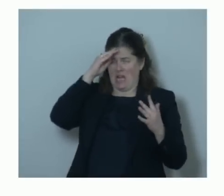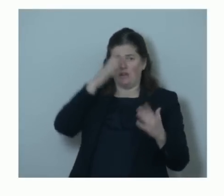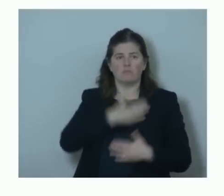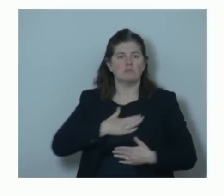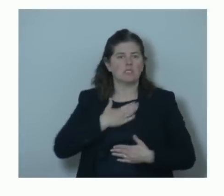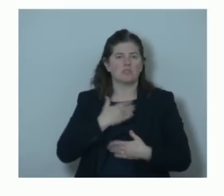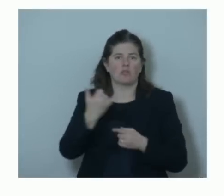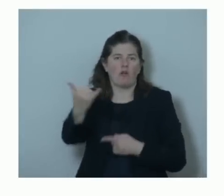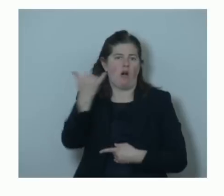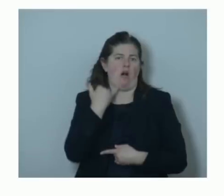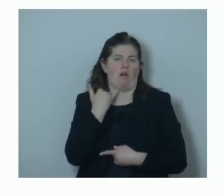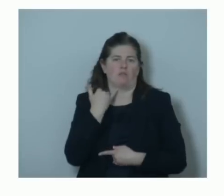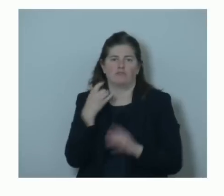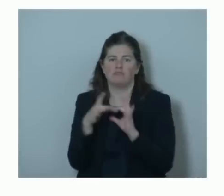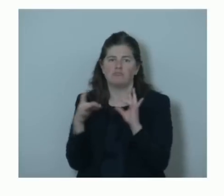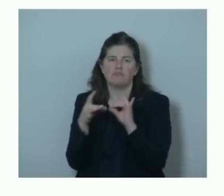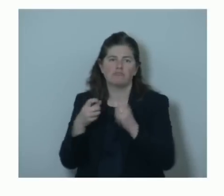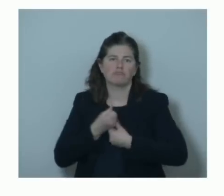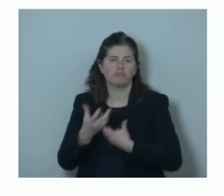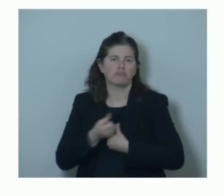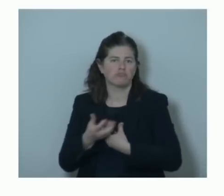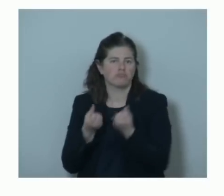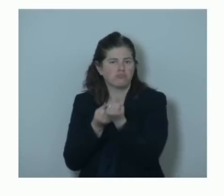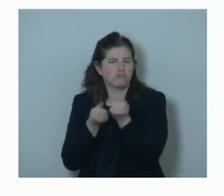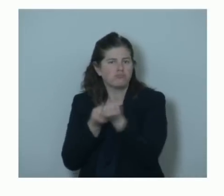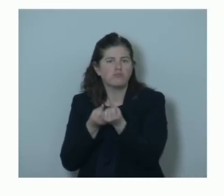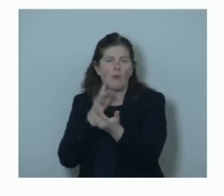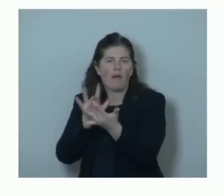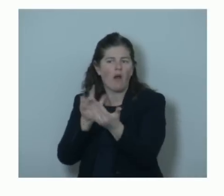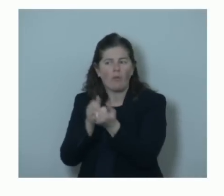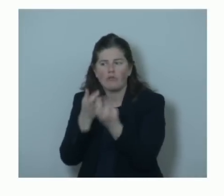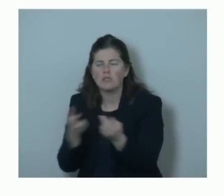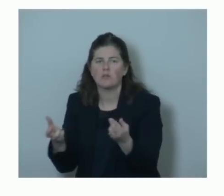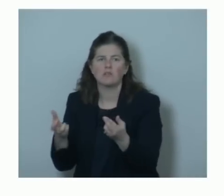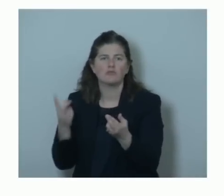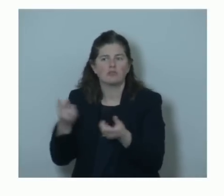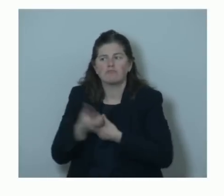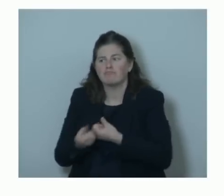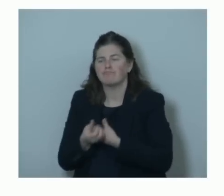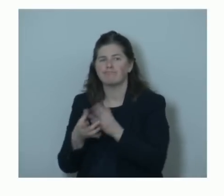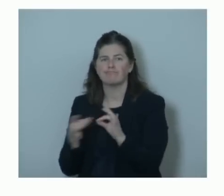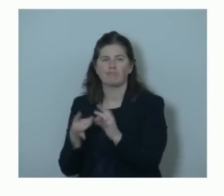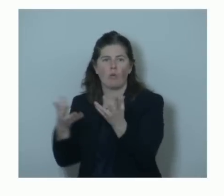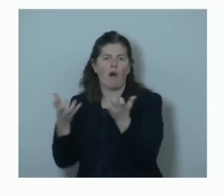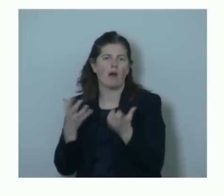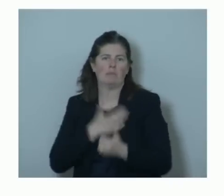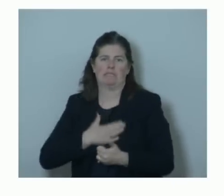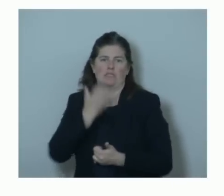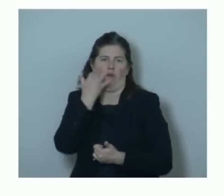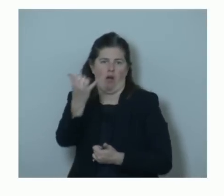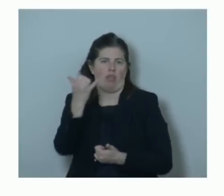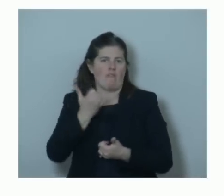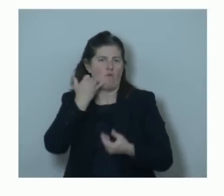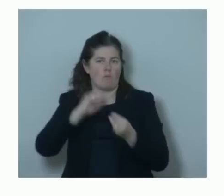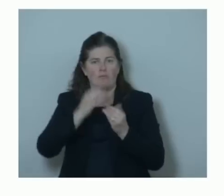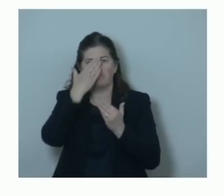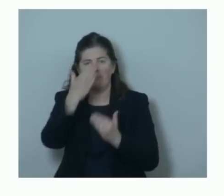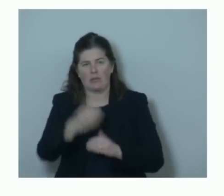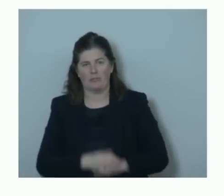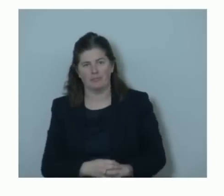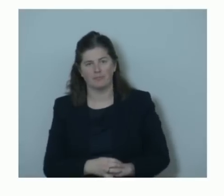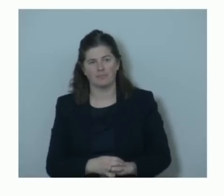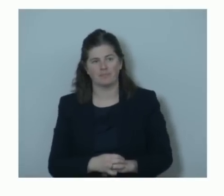We have folks who can answer and get you connected with resources, or just talk it through with you that day as well. Thank you very much,